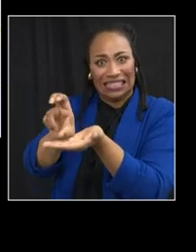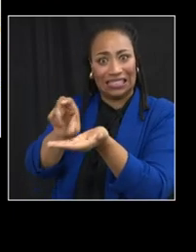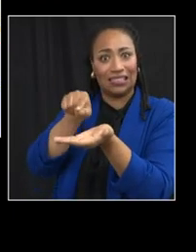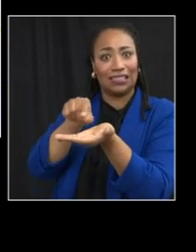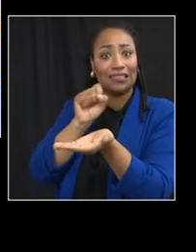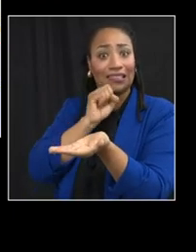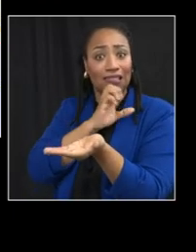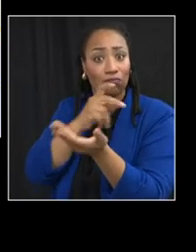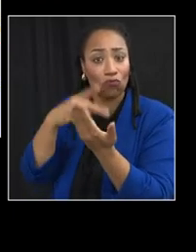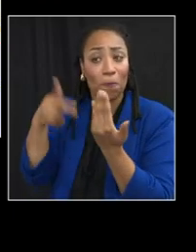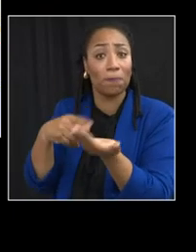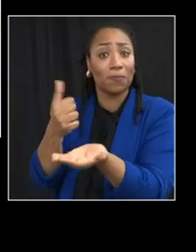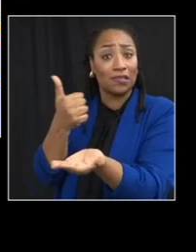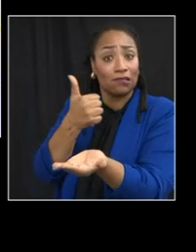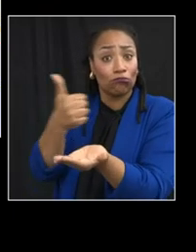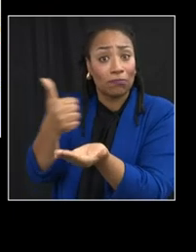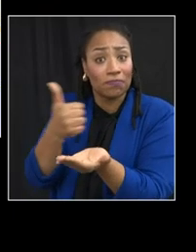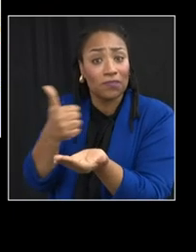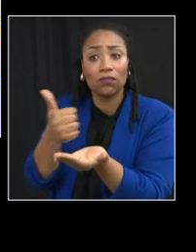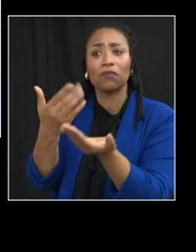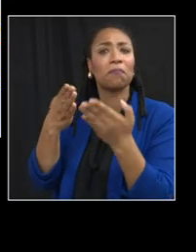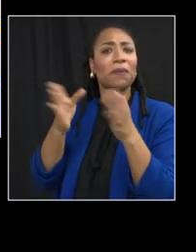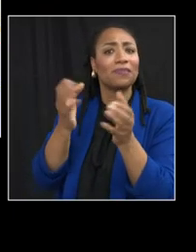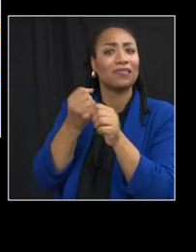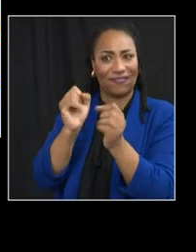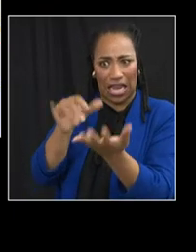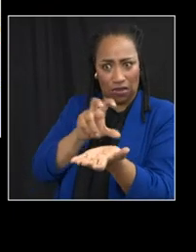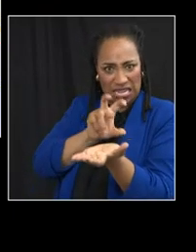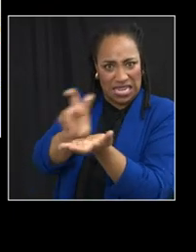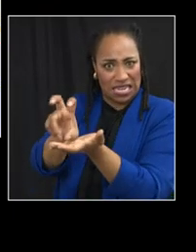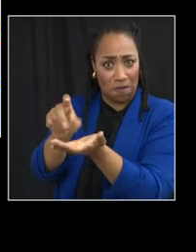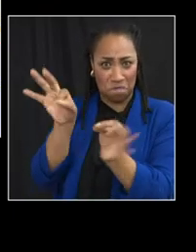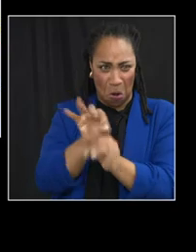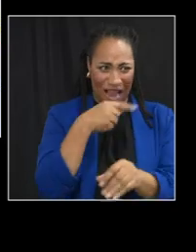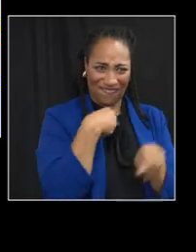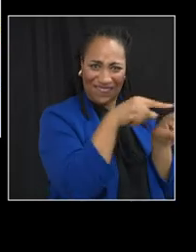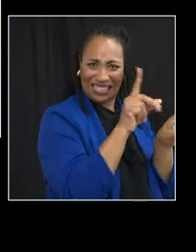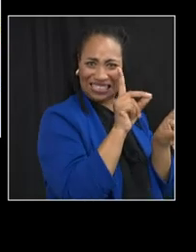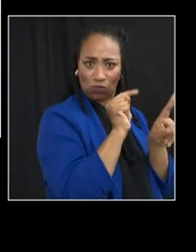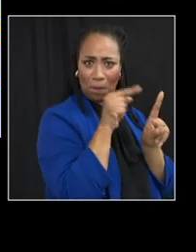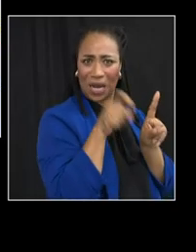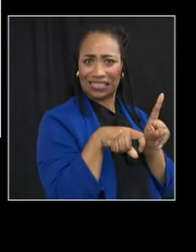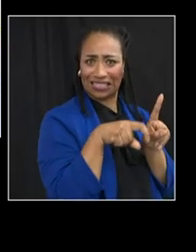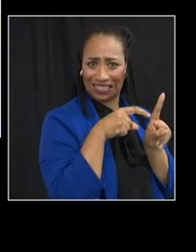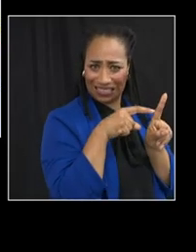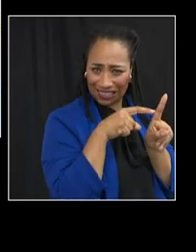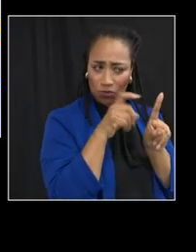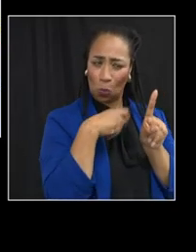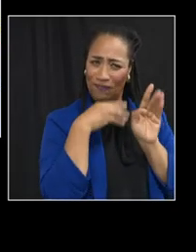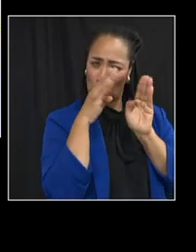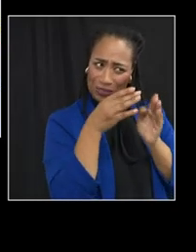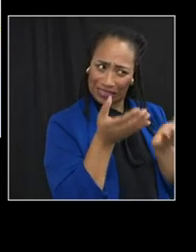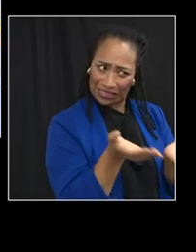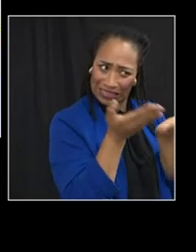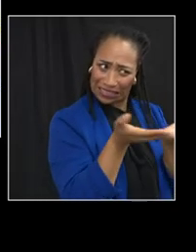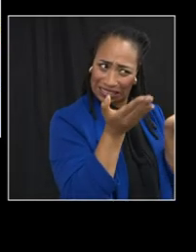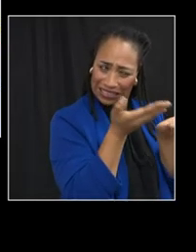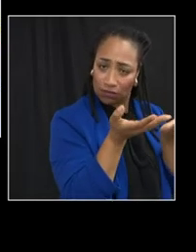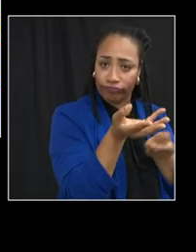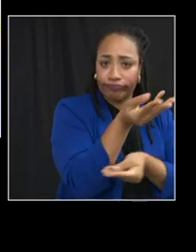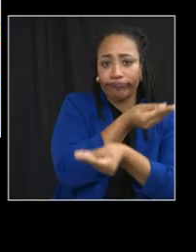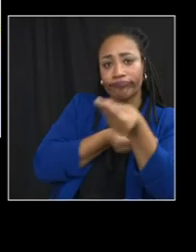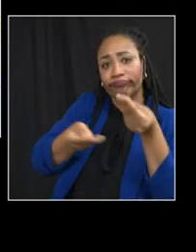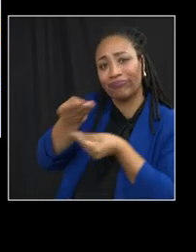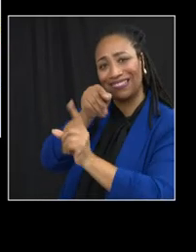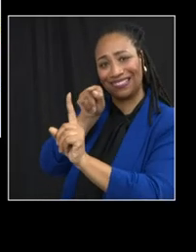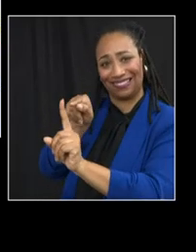public safety. So you'll hear me talking a lot about what we will do in our downtown, but we always have a